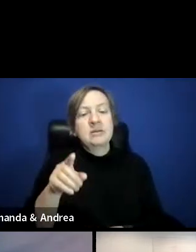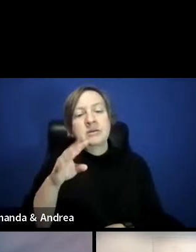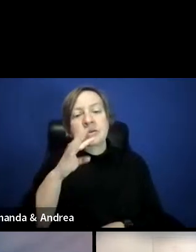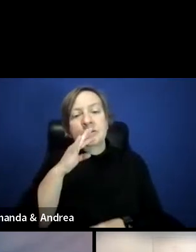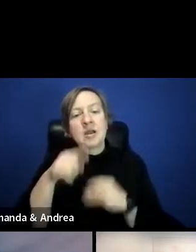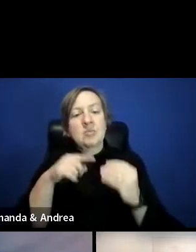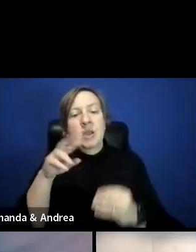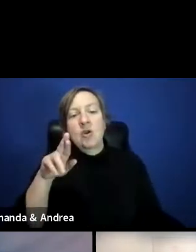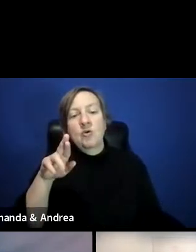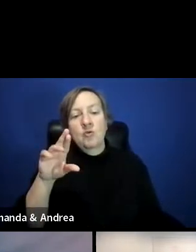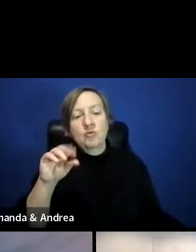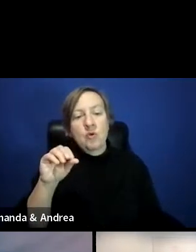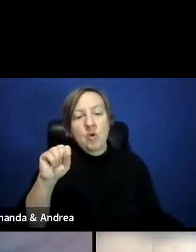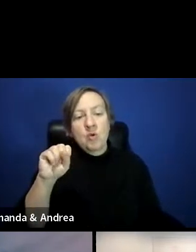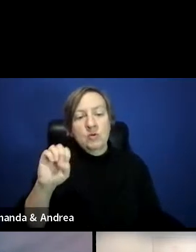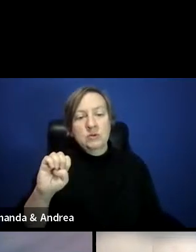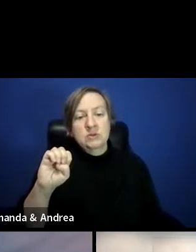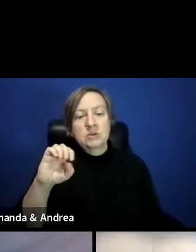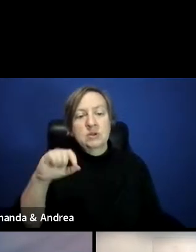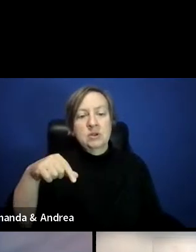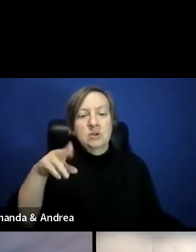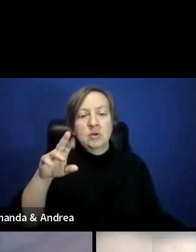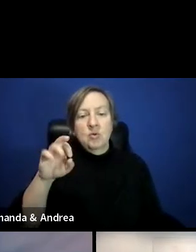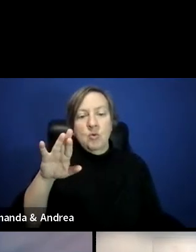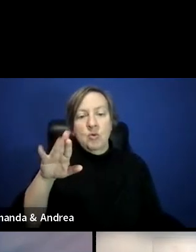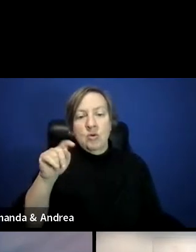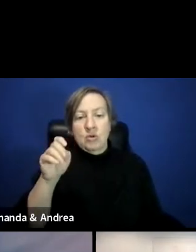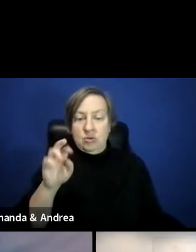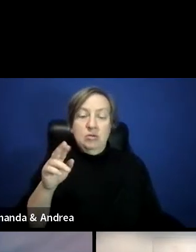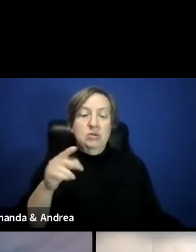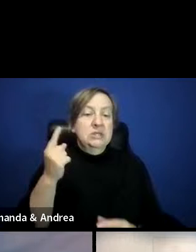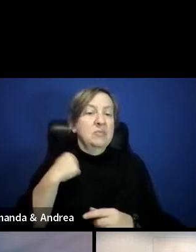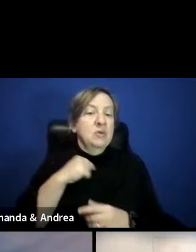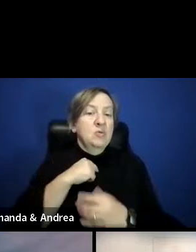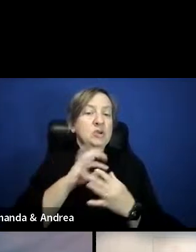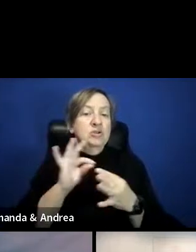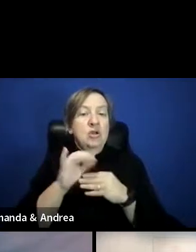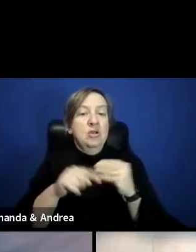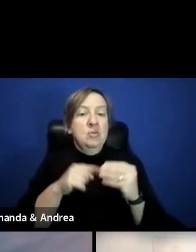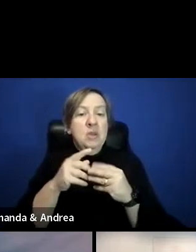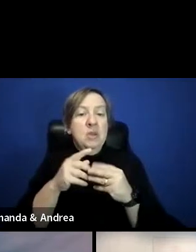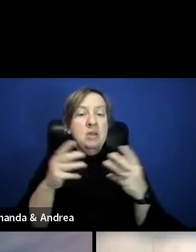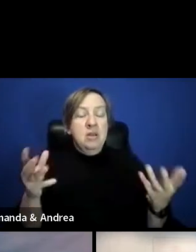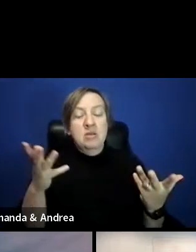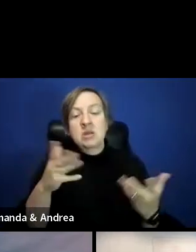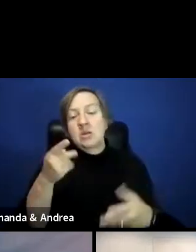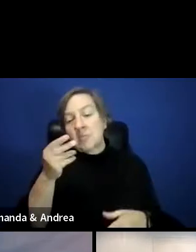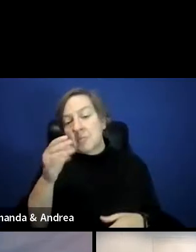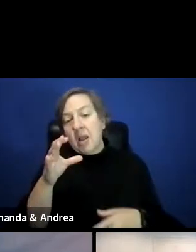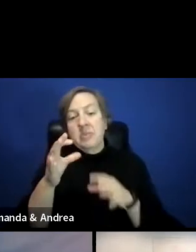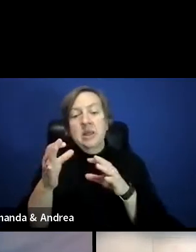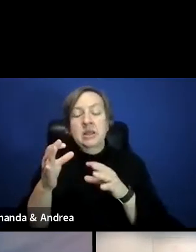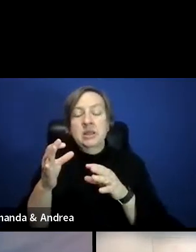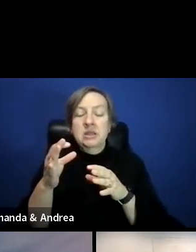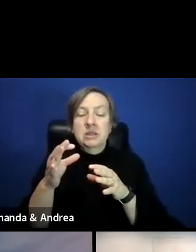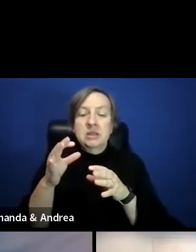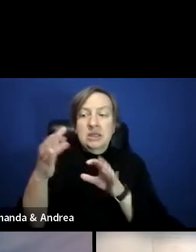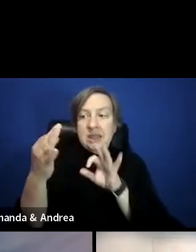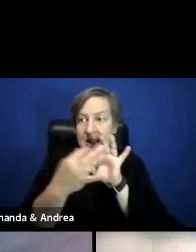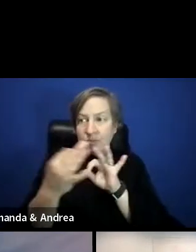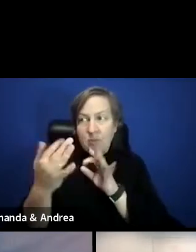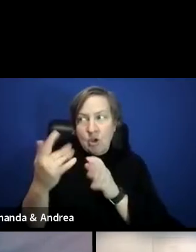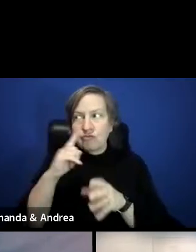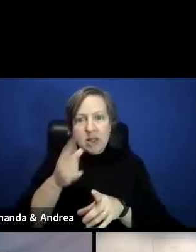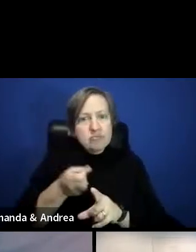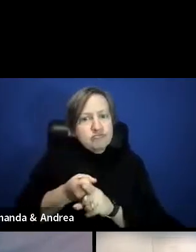Rose Quarter, because something that we talk about a lot is public input having impact, making it meaningful. Can you think